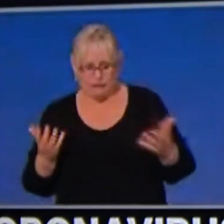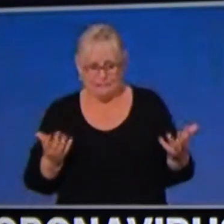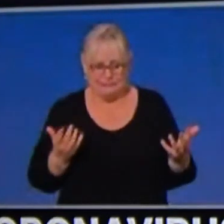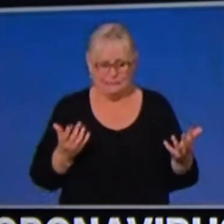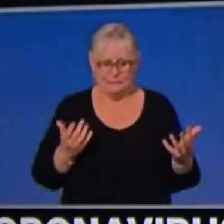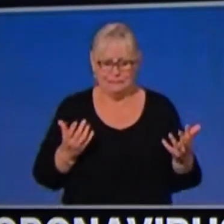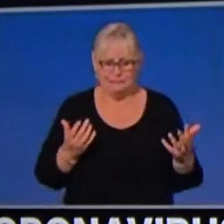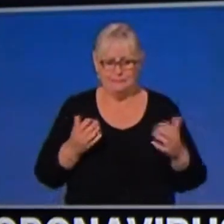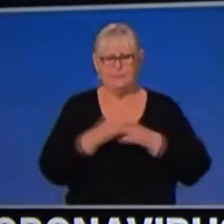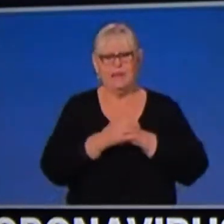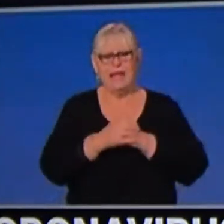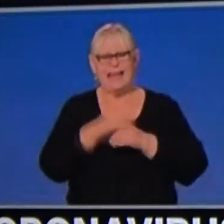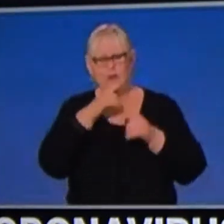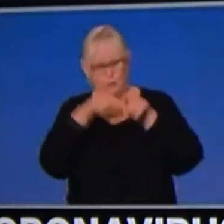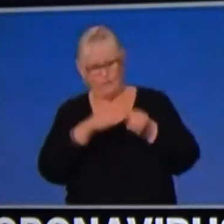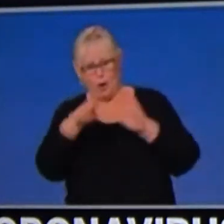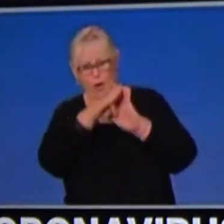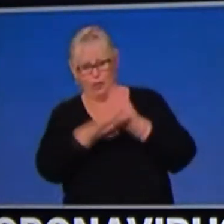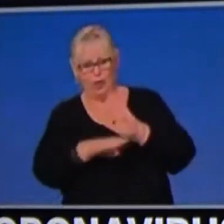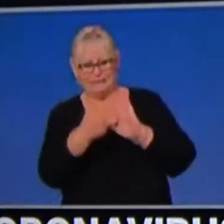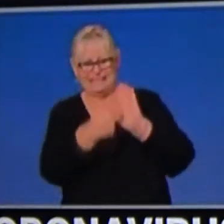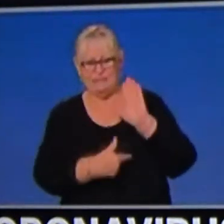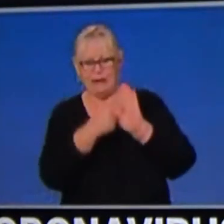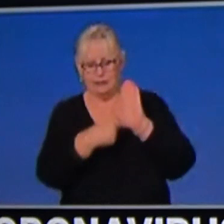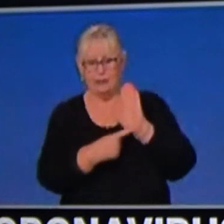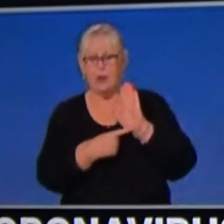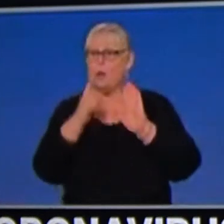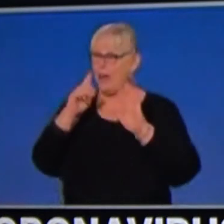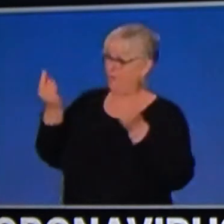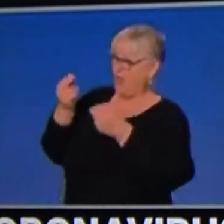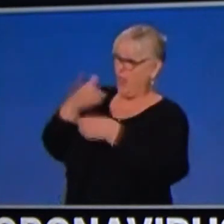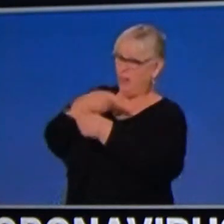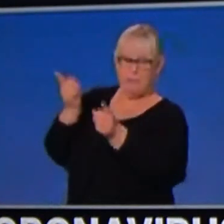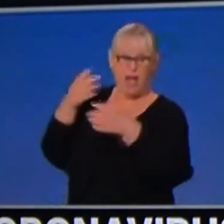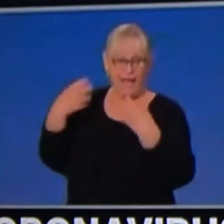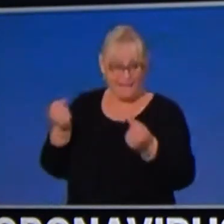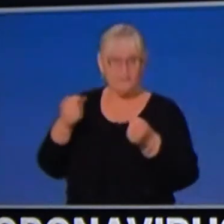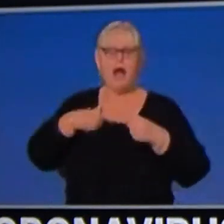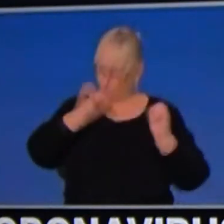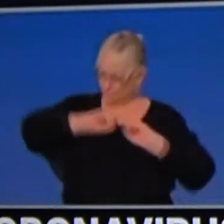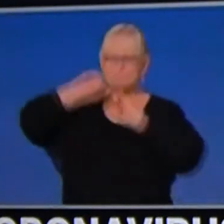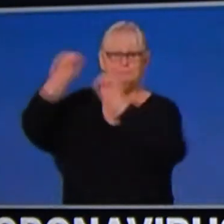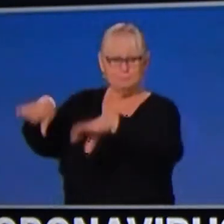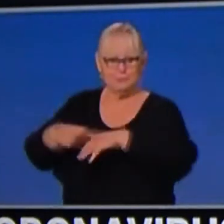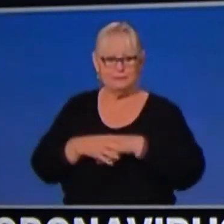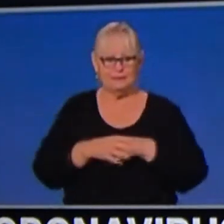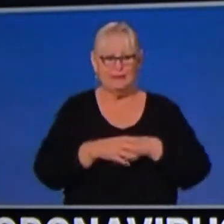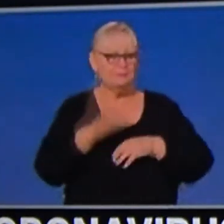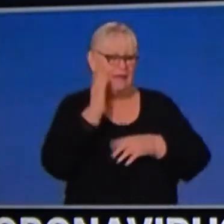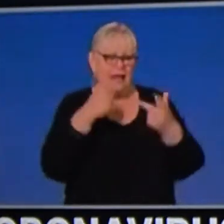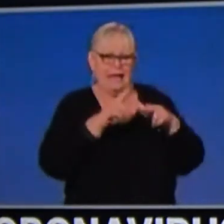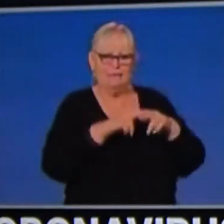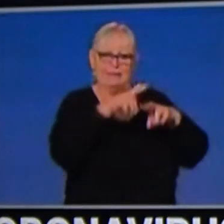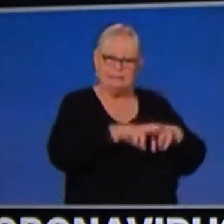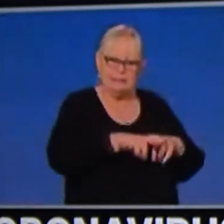these principles. And when that's on offer, then I'll certainly have them there in a heartbeat. But whether they're sitting in a school hall